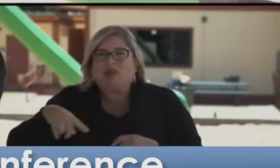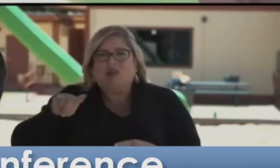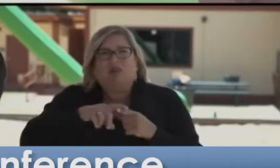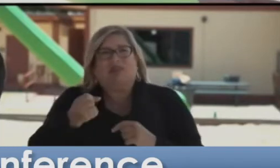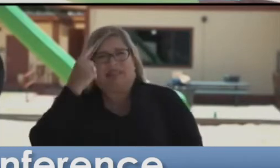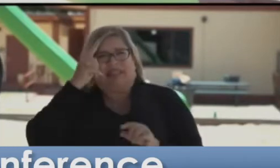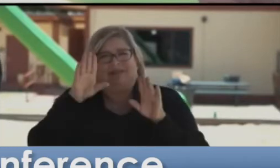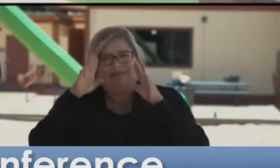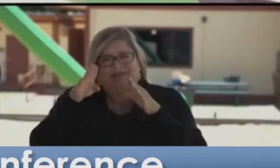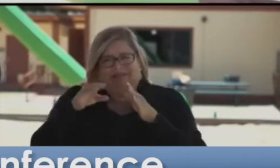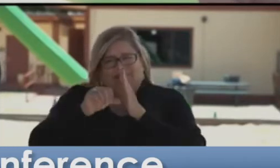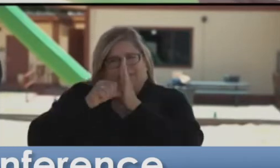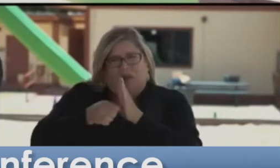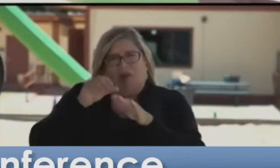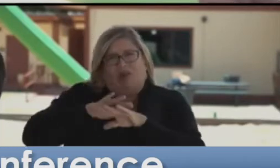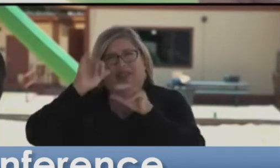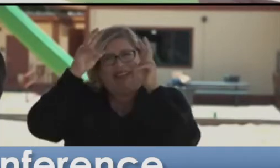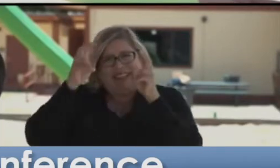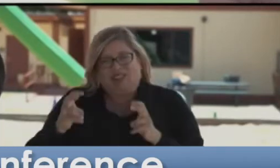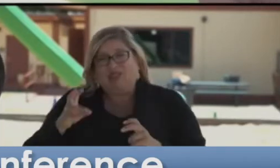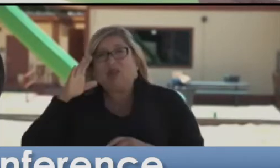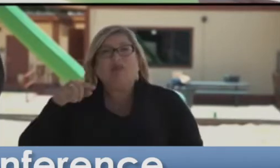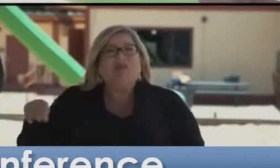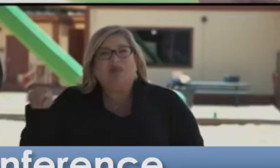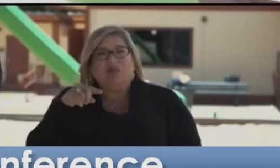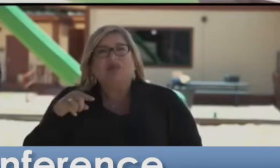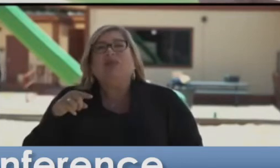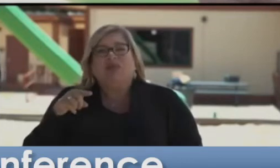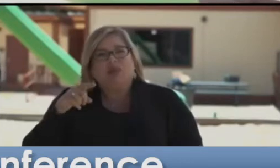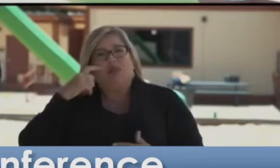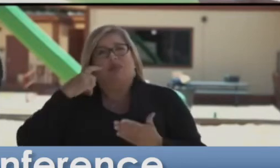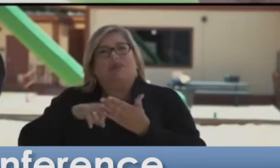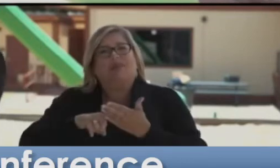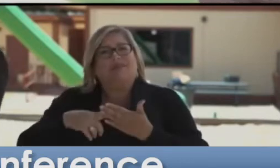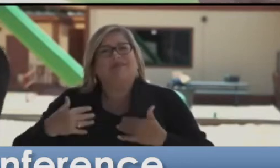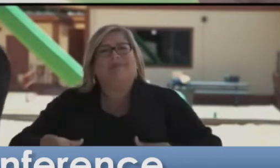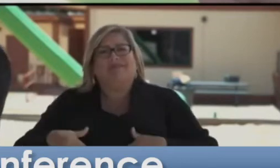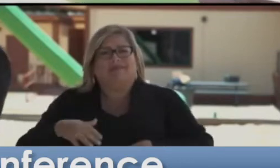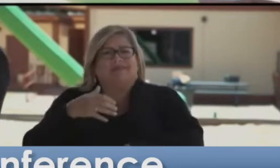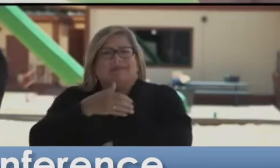issues and what we hope is the power and potency of this $20 billion